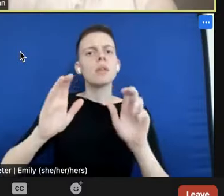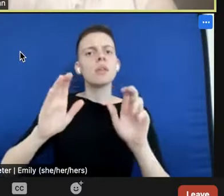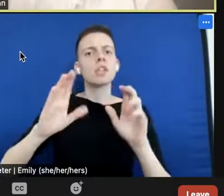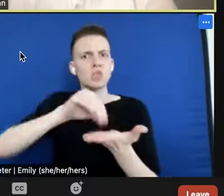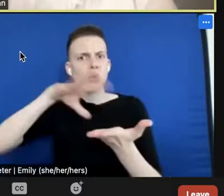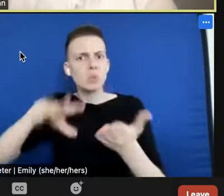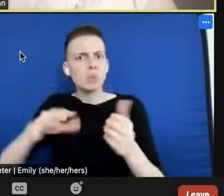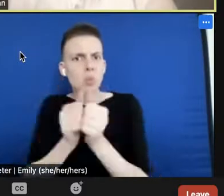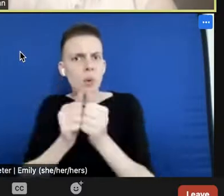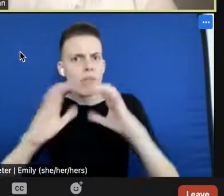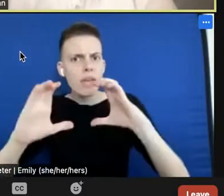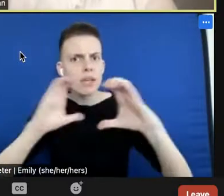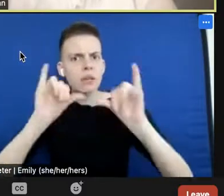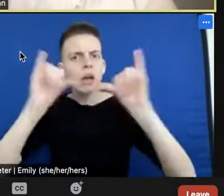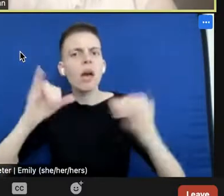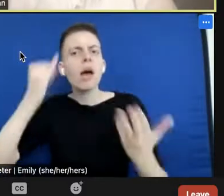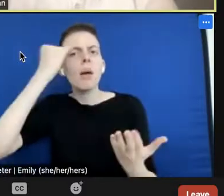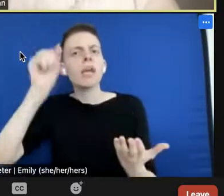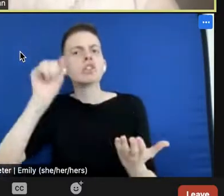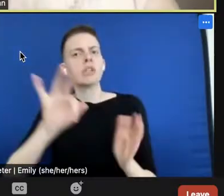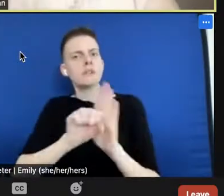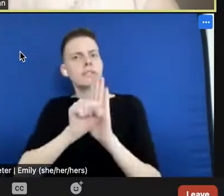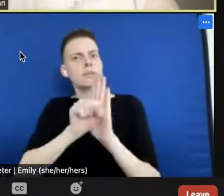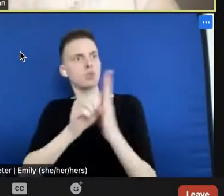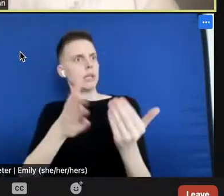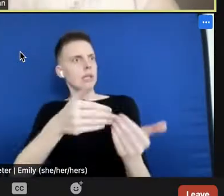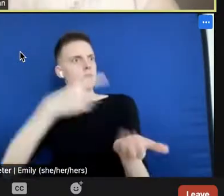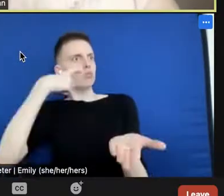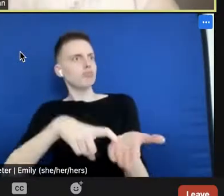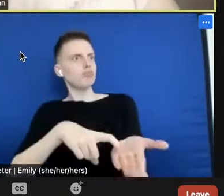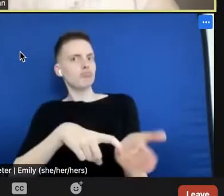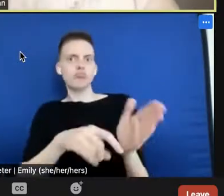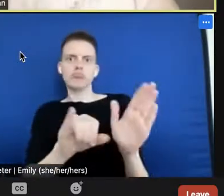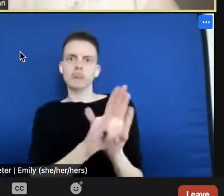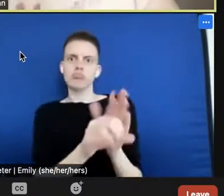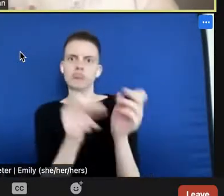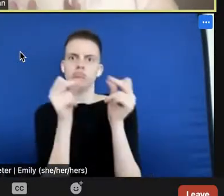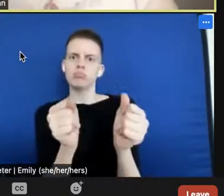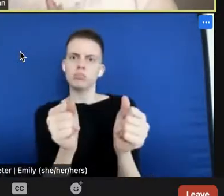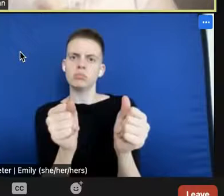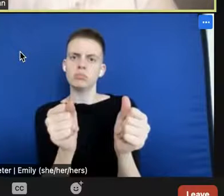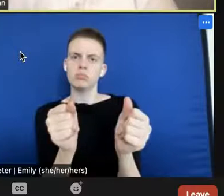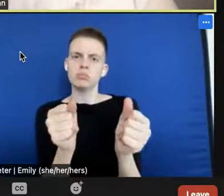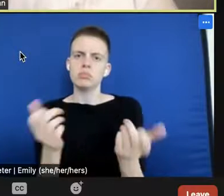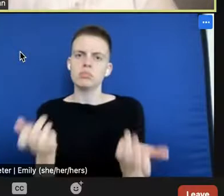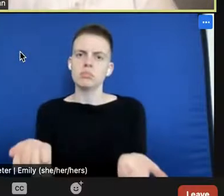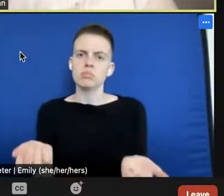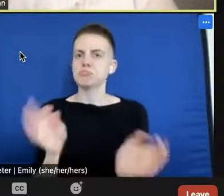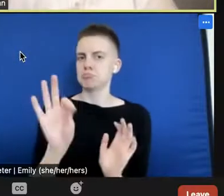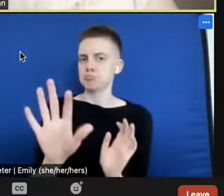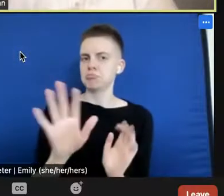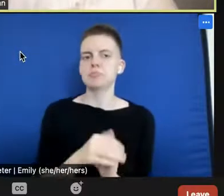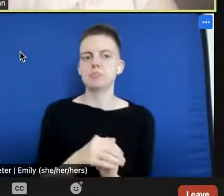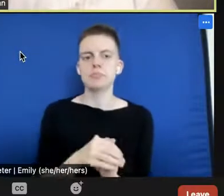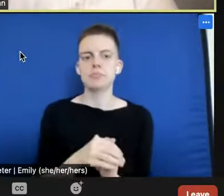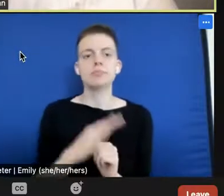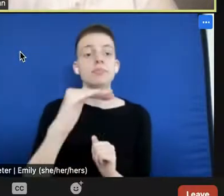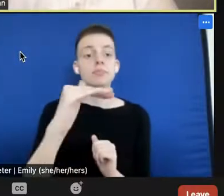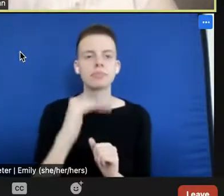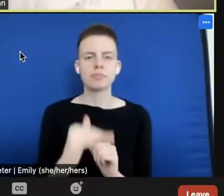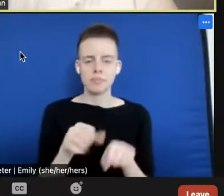could recognize quickly. And that I'll leave that alone. The second one, look at the shoe,